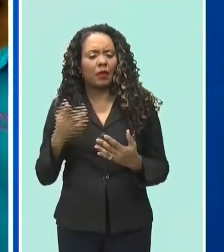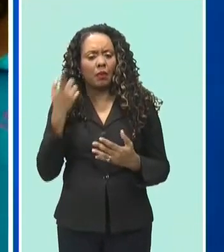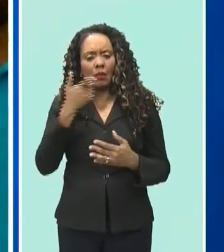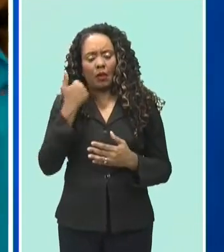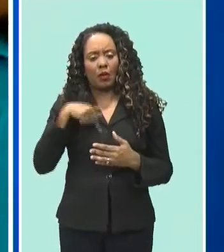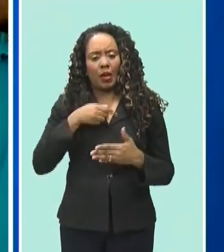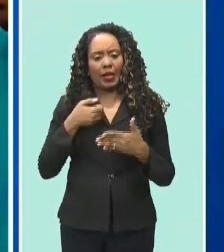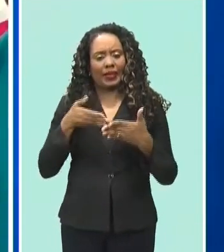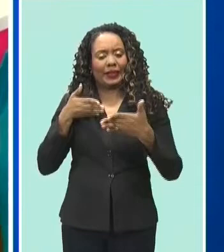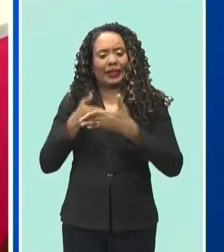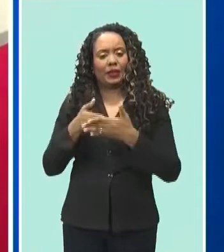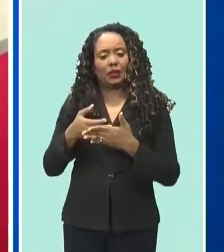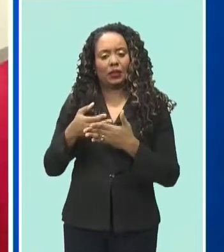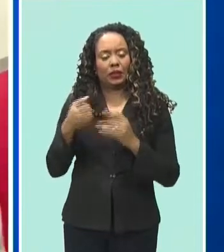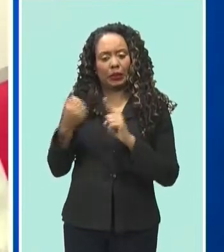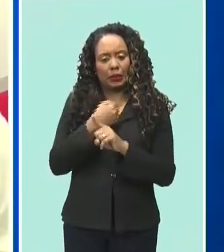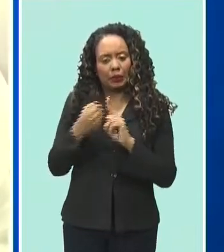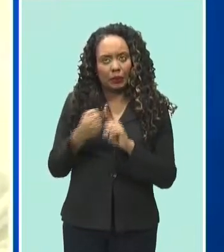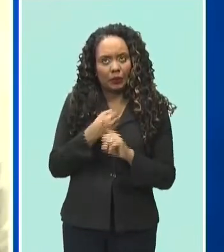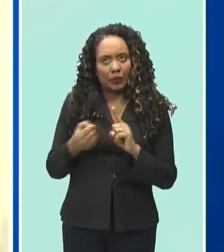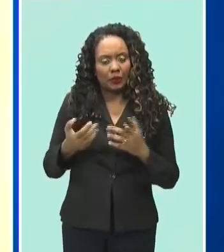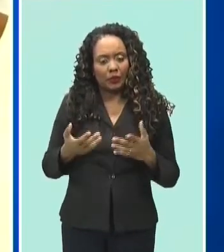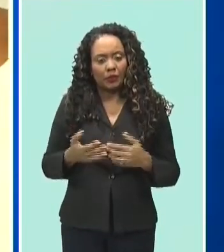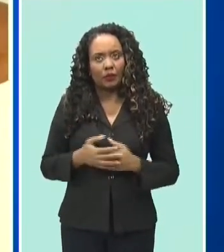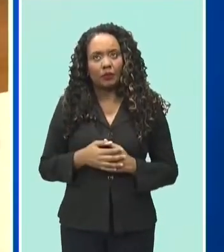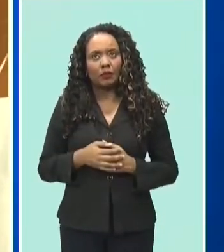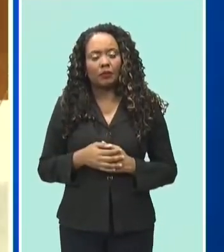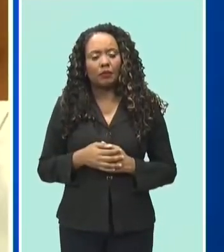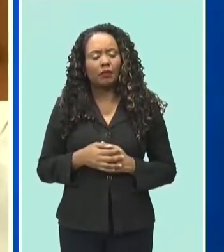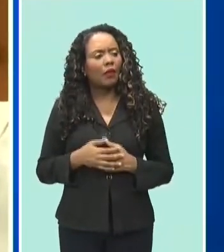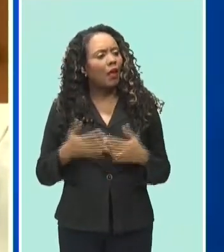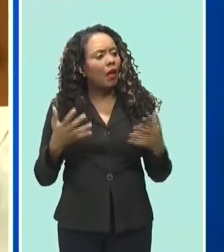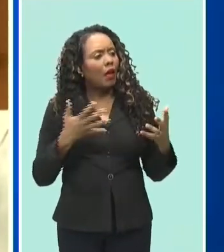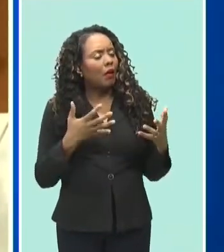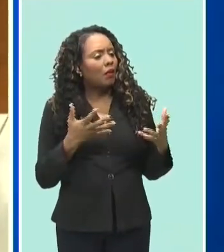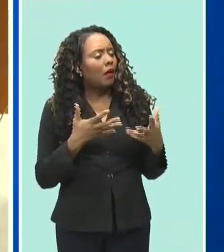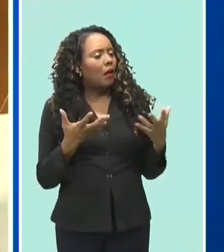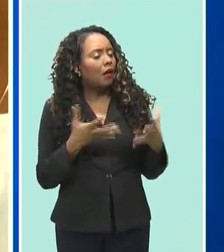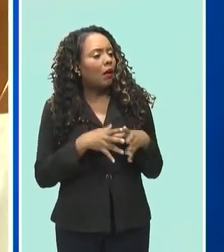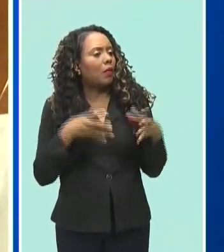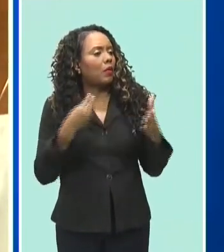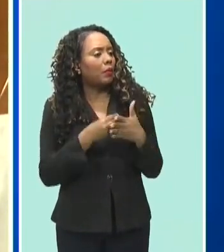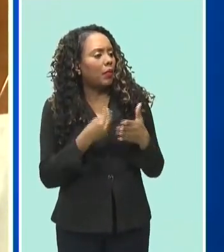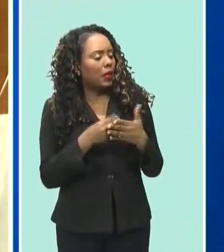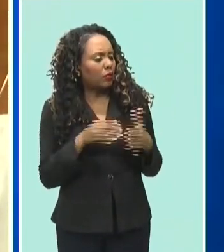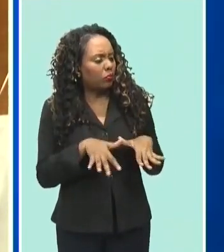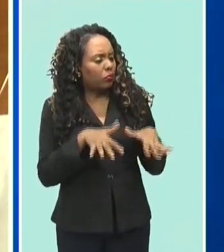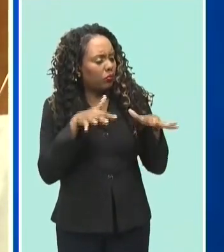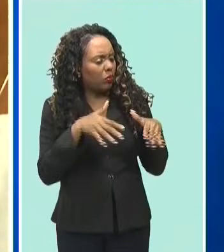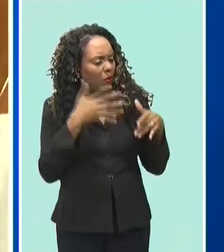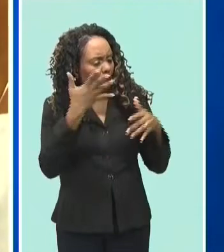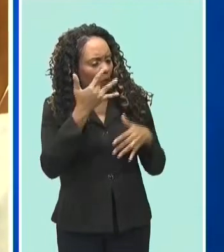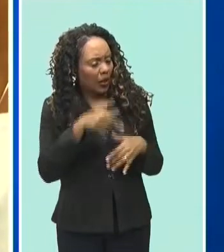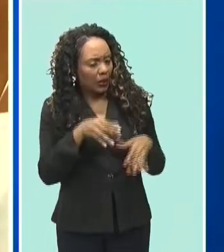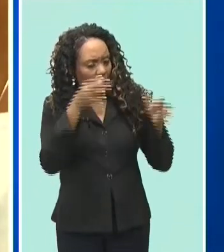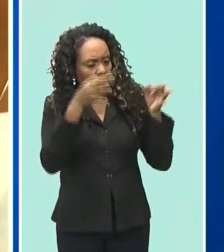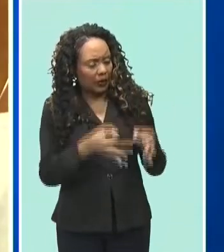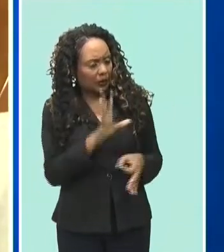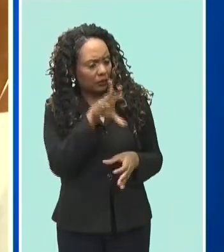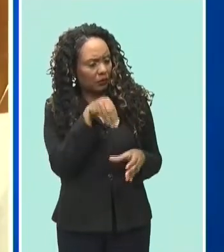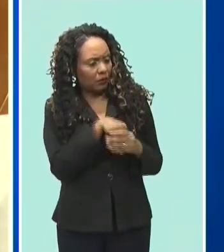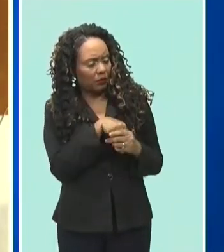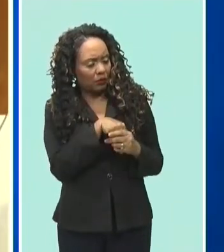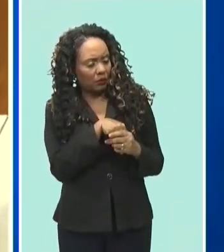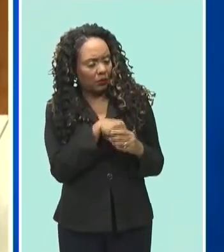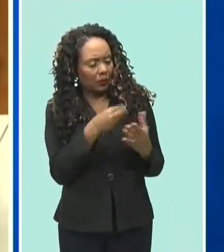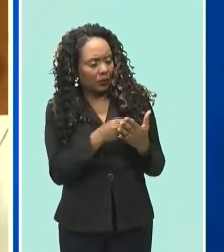Domestic Abuse. Tell me a bit more about it, how much you raised, why you guys decided to get involved